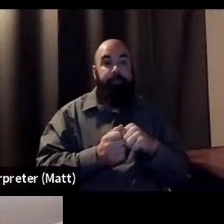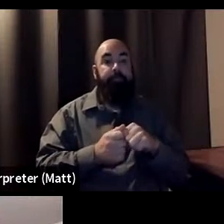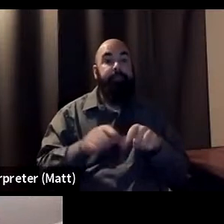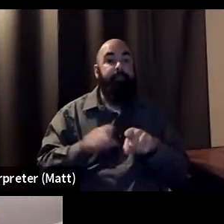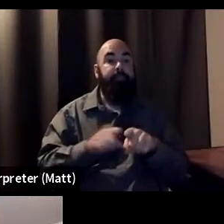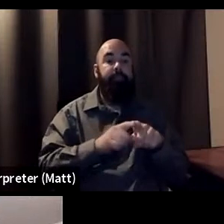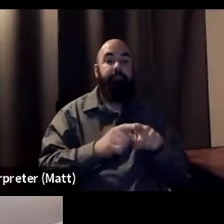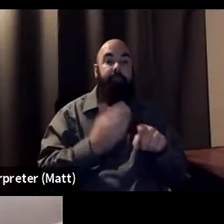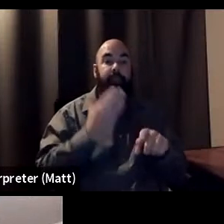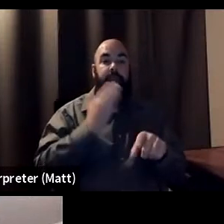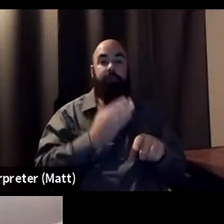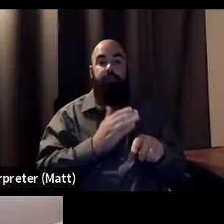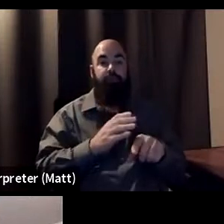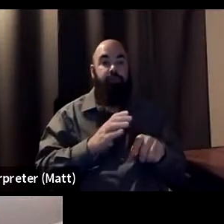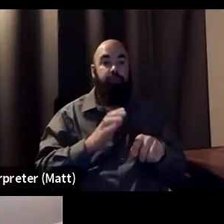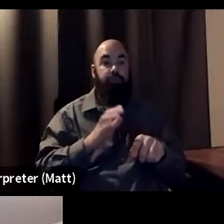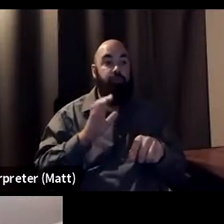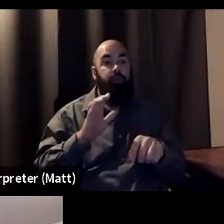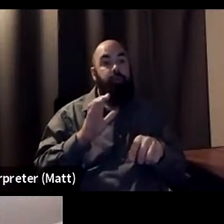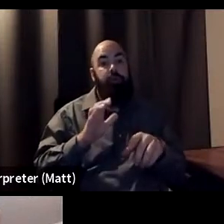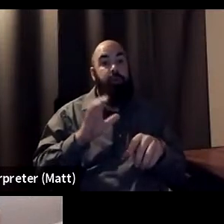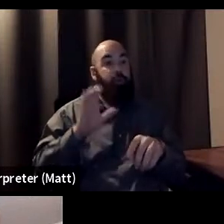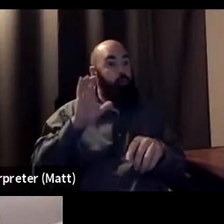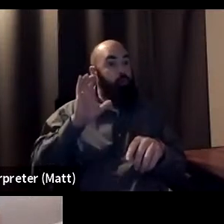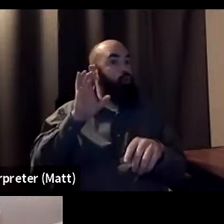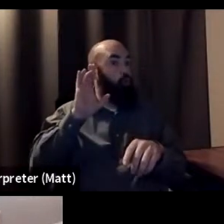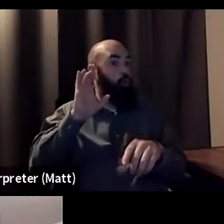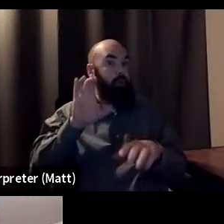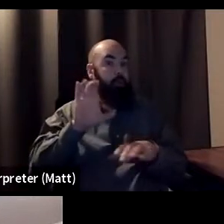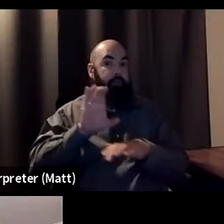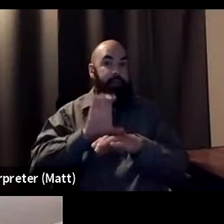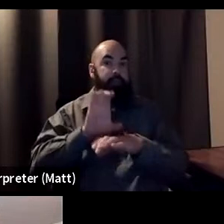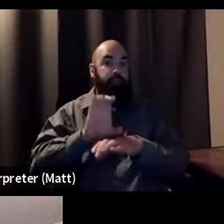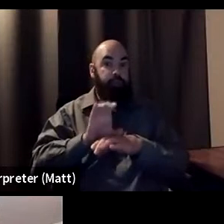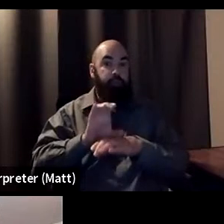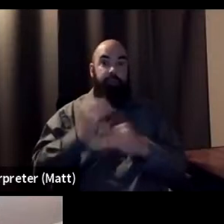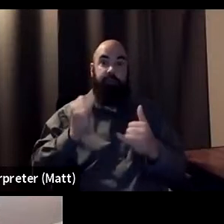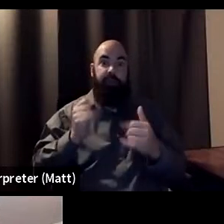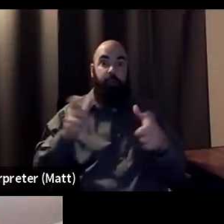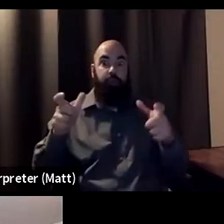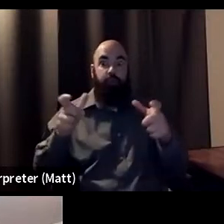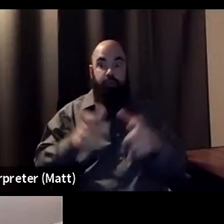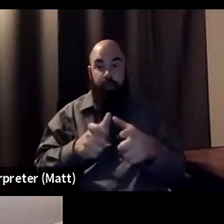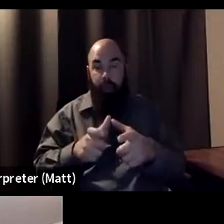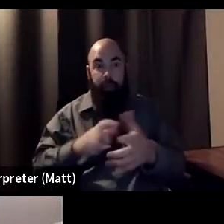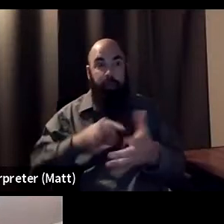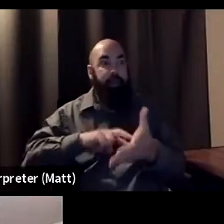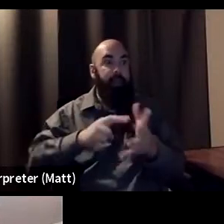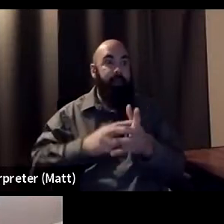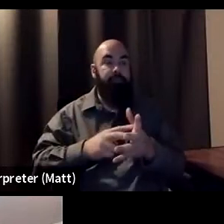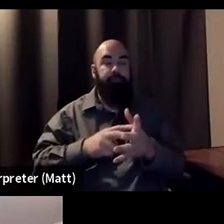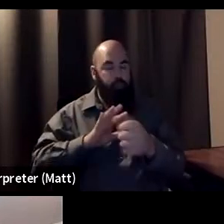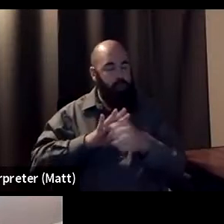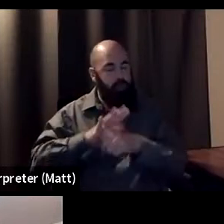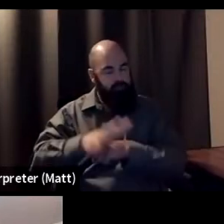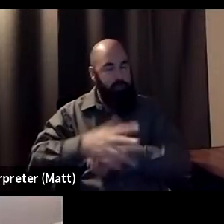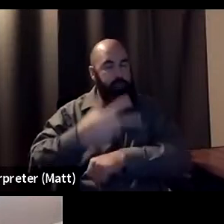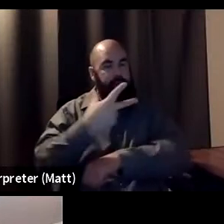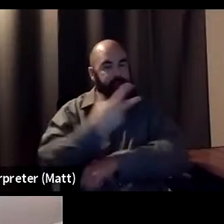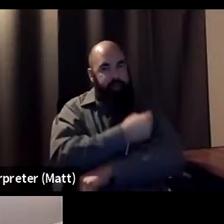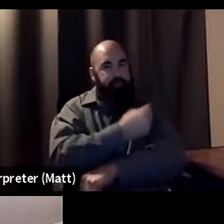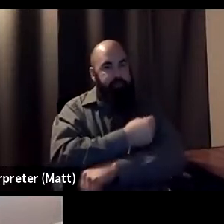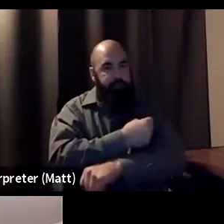good to hear about outgrowing the church. So sounds like people need to stay tuned about future vaccination